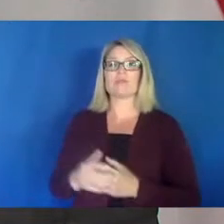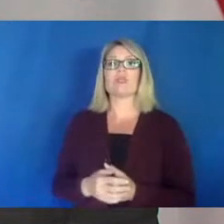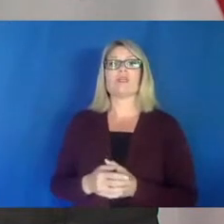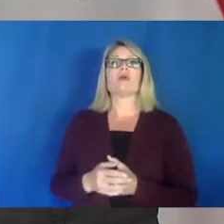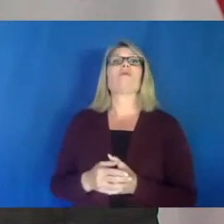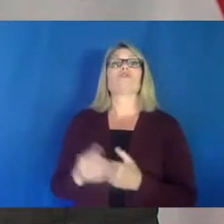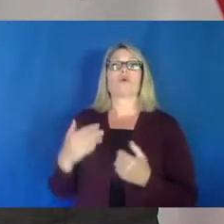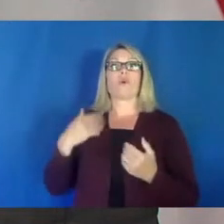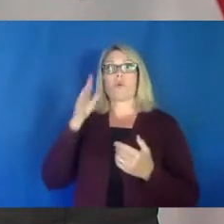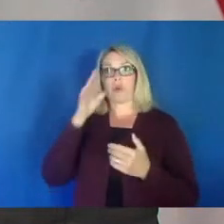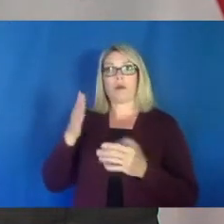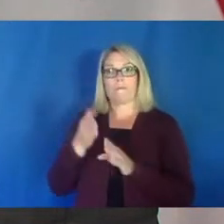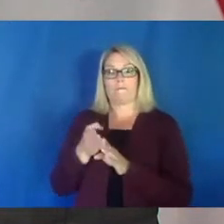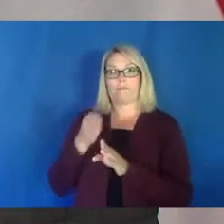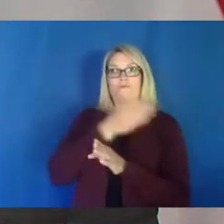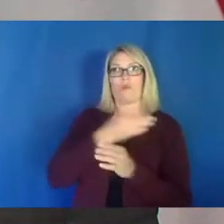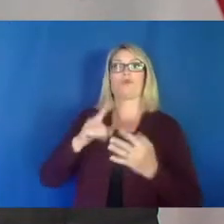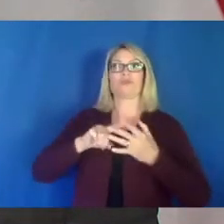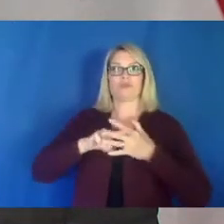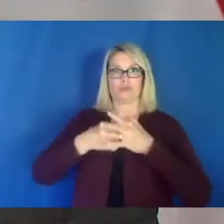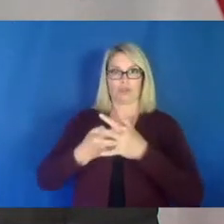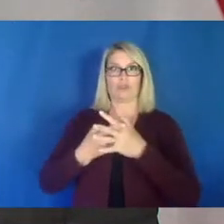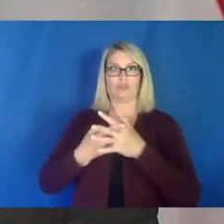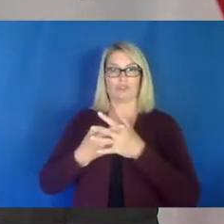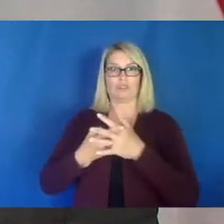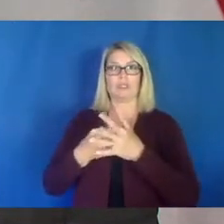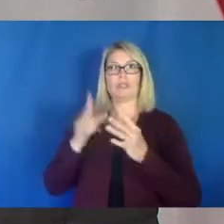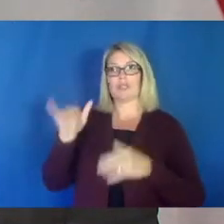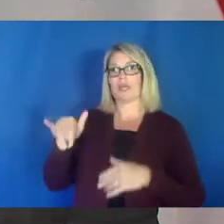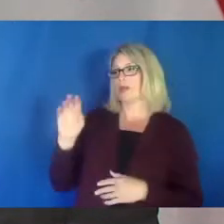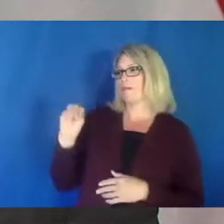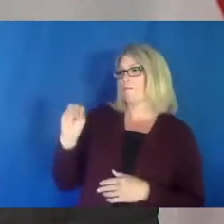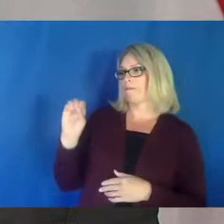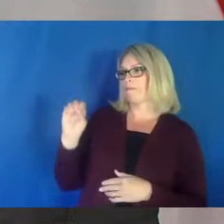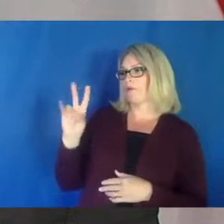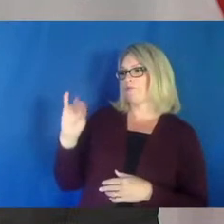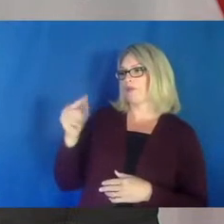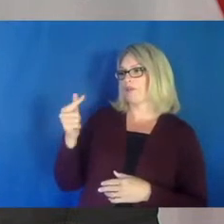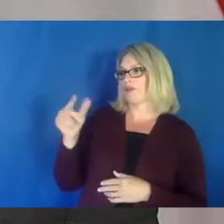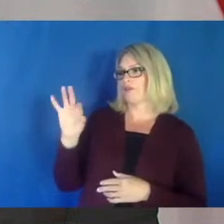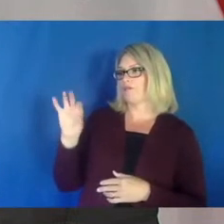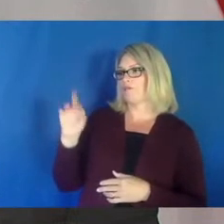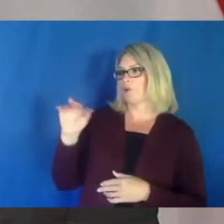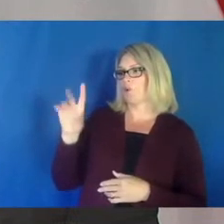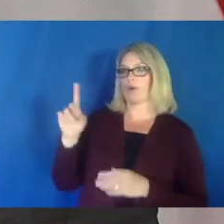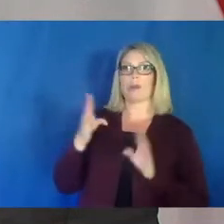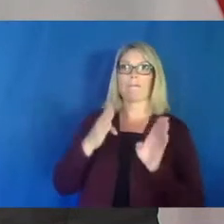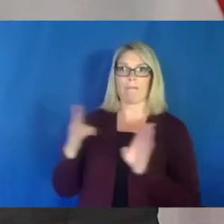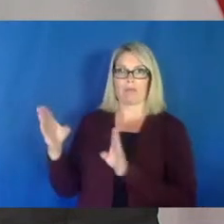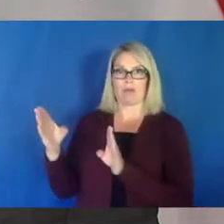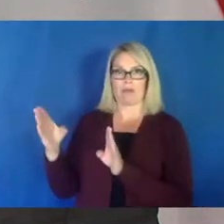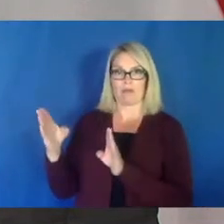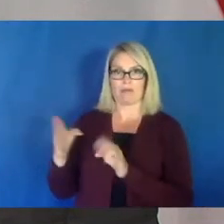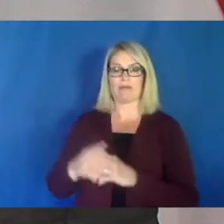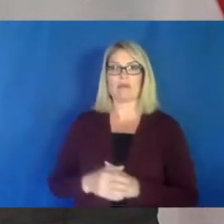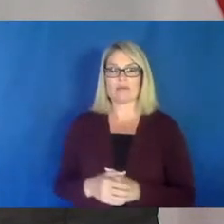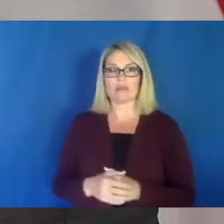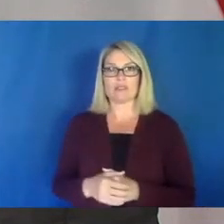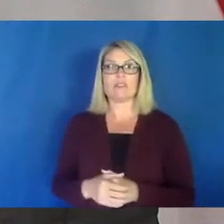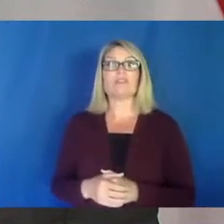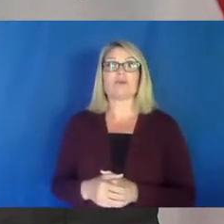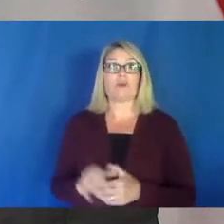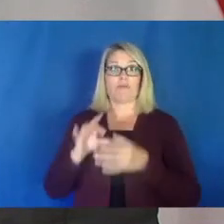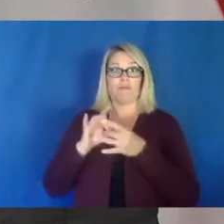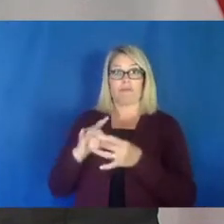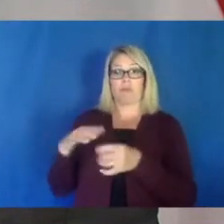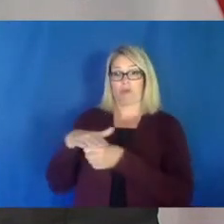of schedule with our moving forward reopening plan. Based on the many factors, including the local,